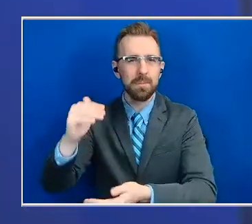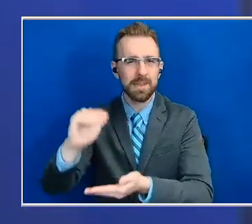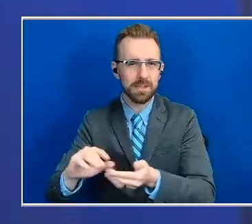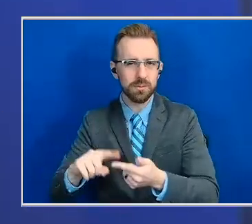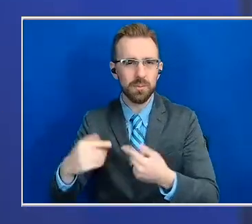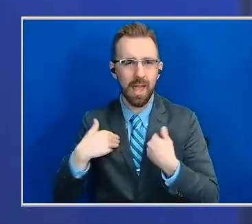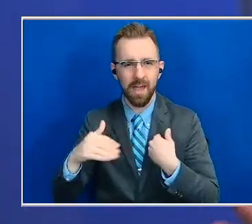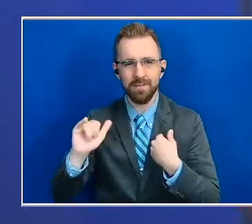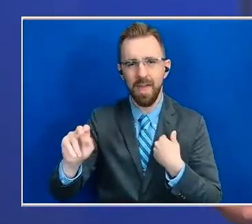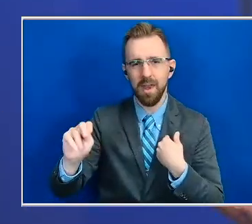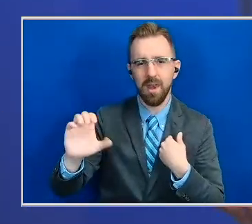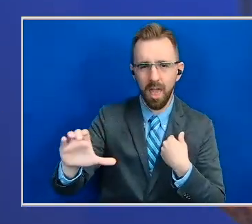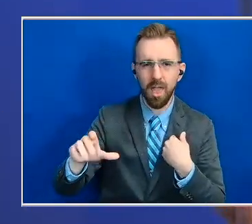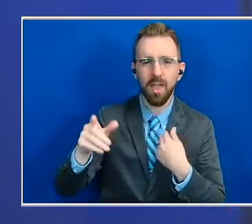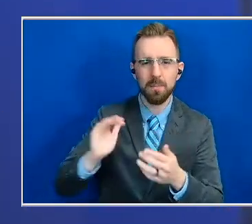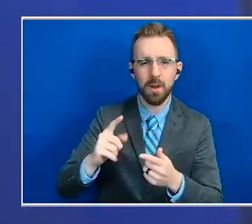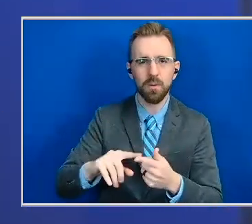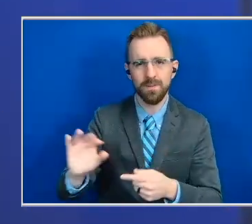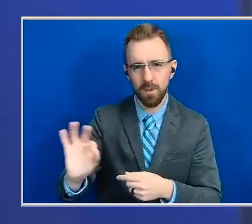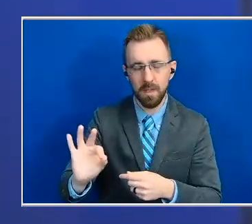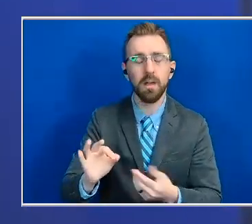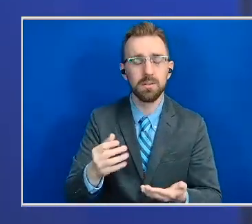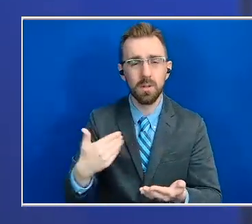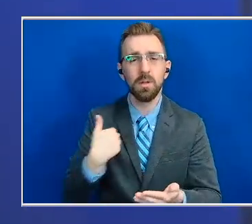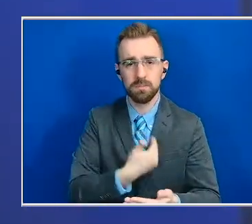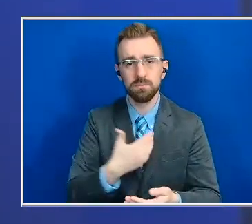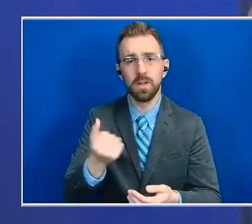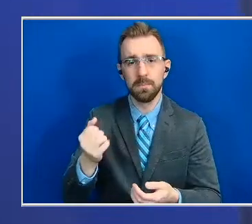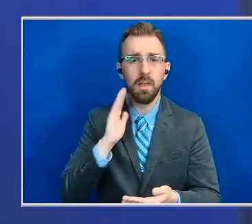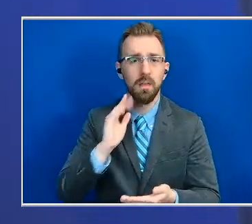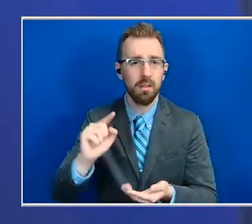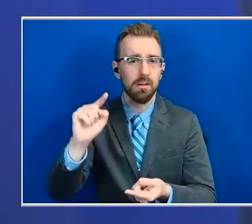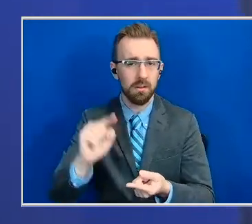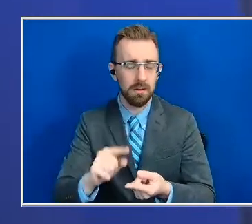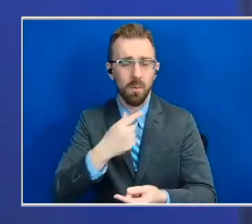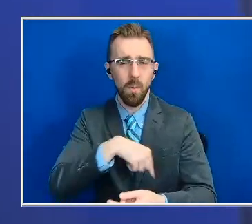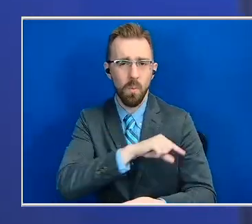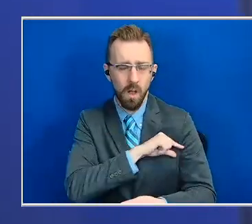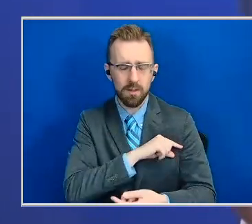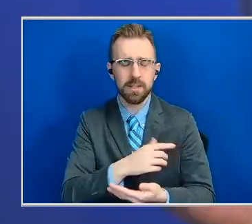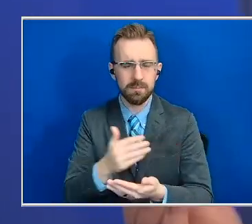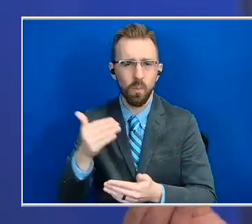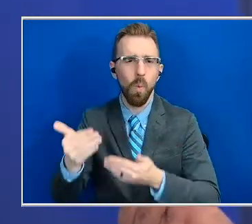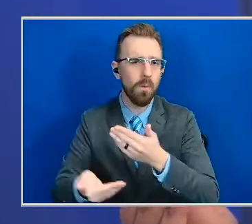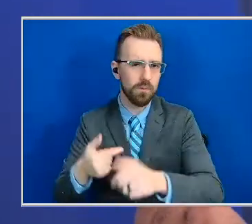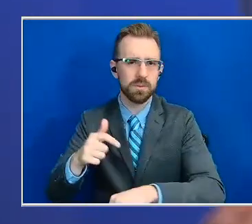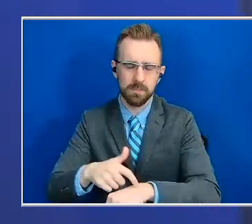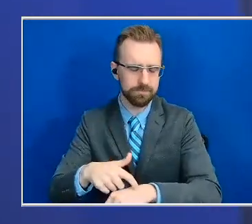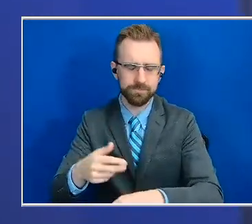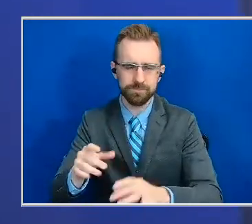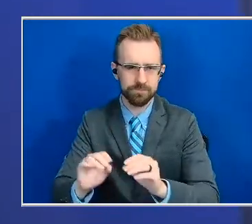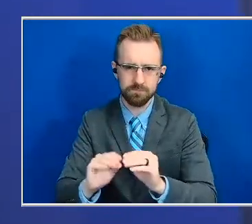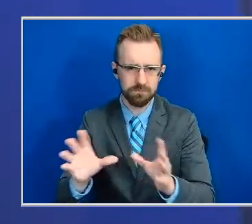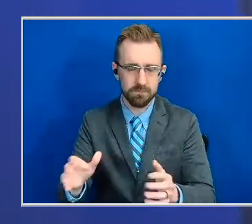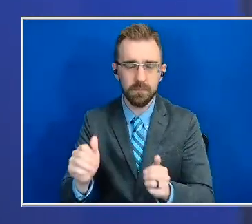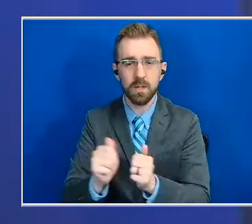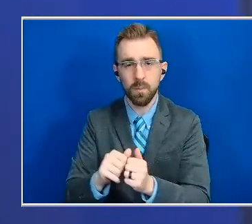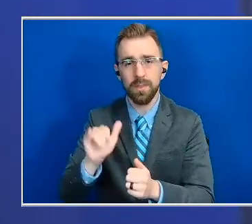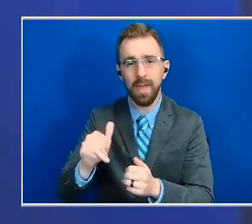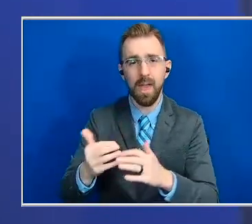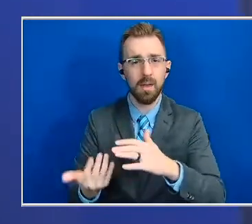formula. So breast milk does diminish in quality over time and with the pasteurization process, but it